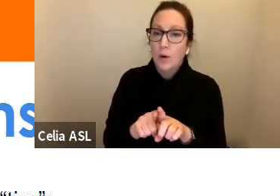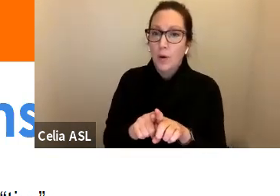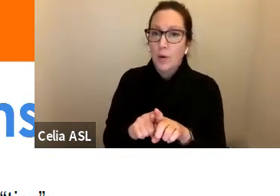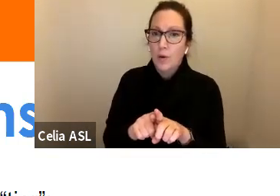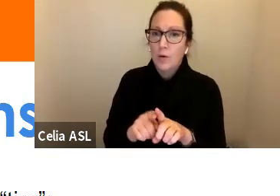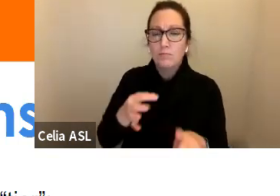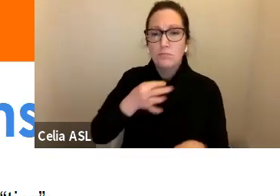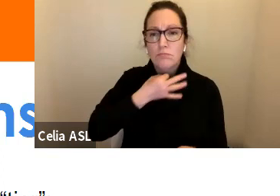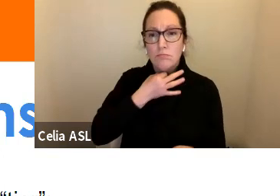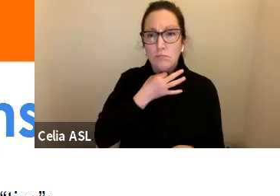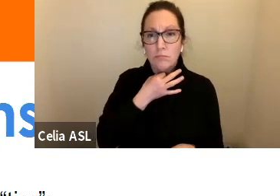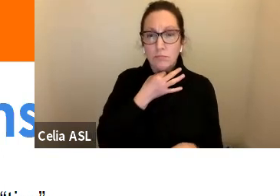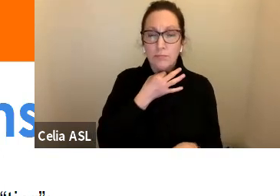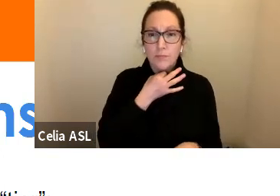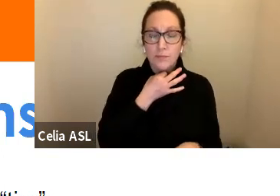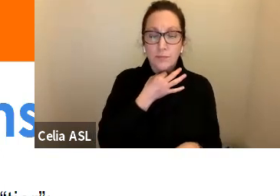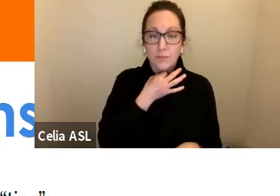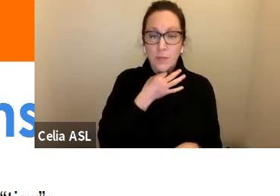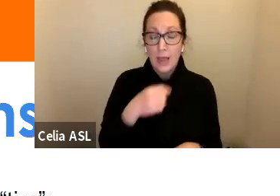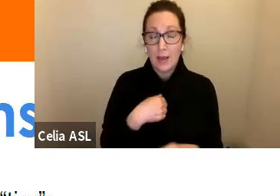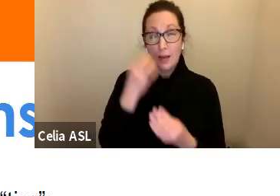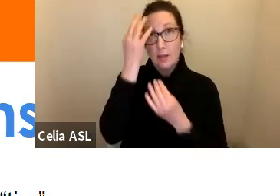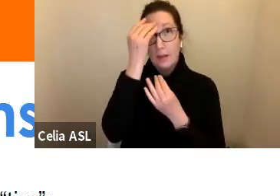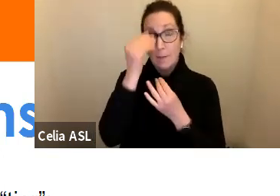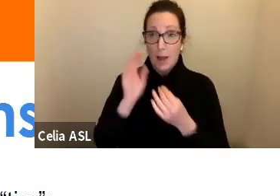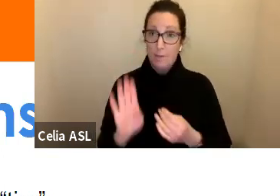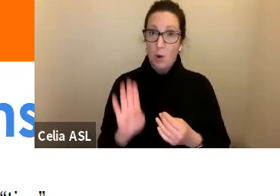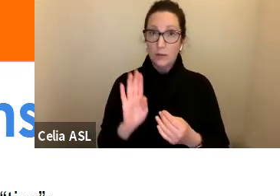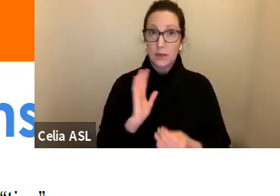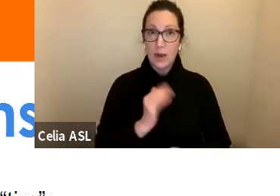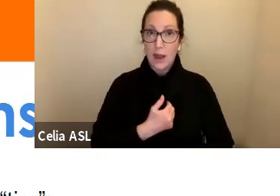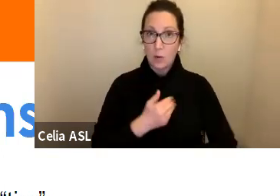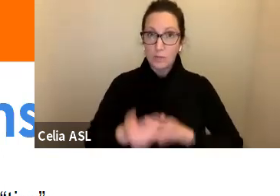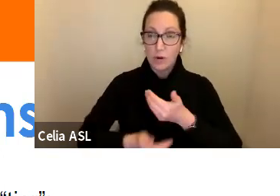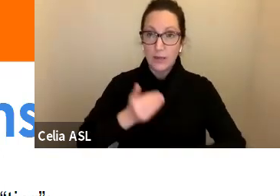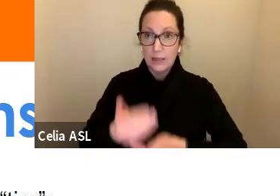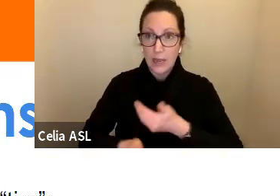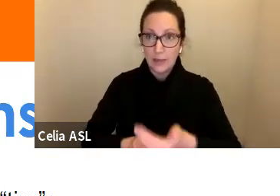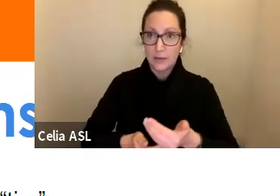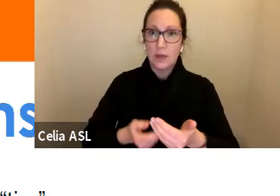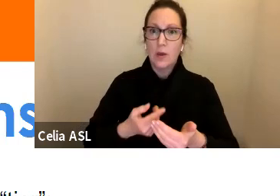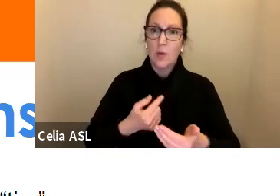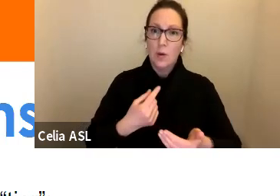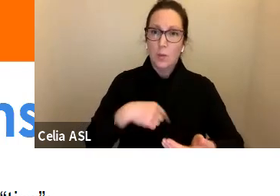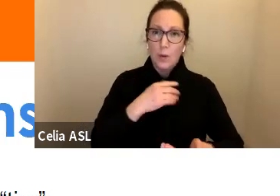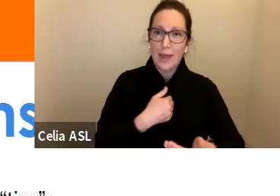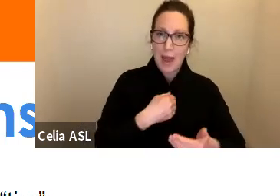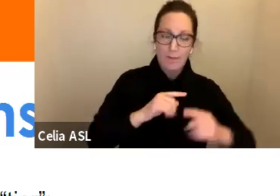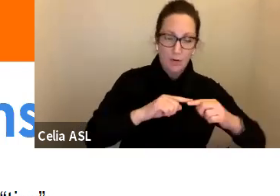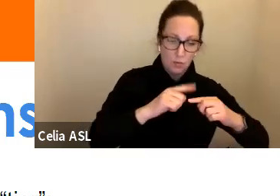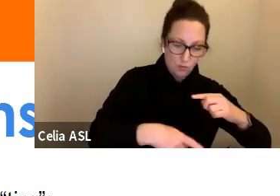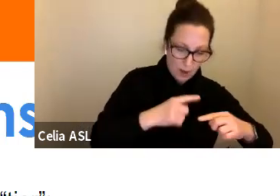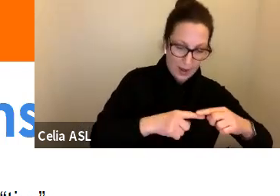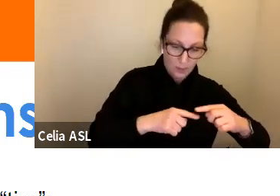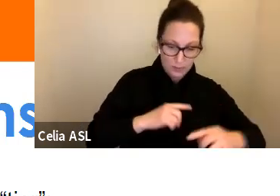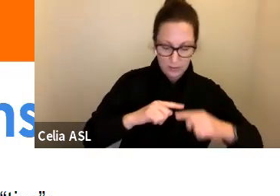how so like when I think about our process, we allocate seats in rounds, so you don't have any one